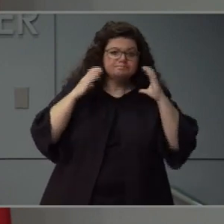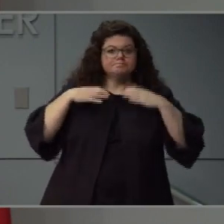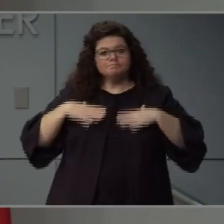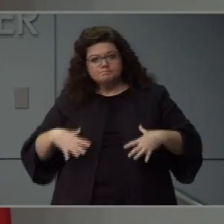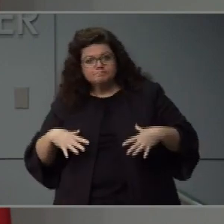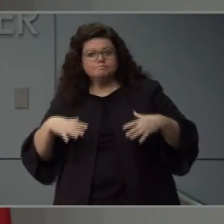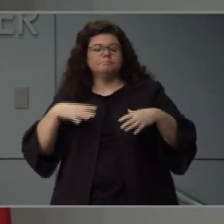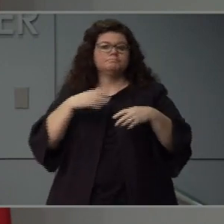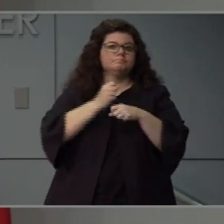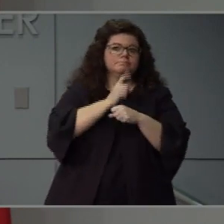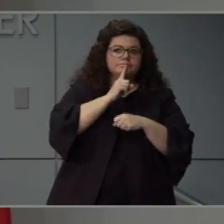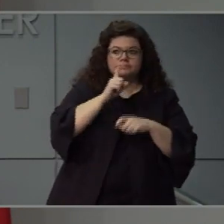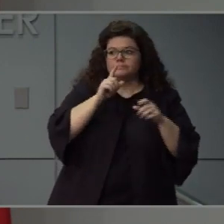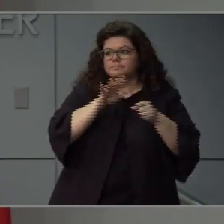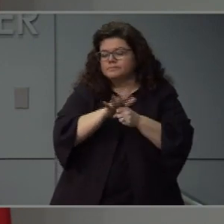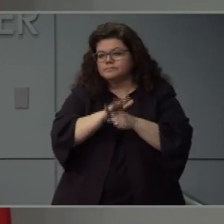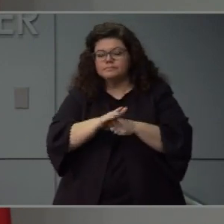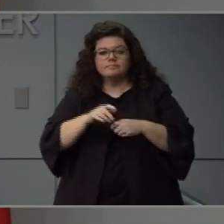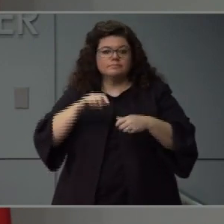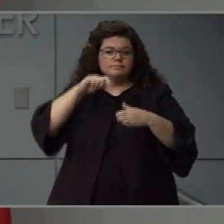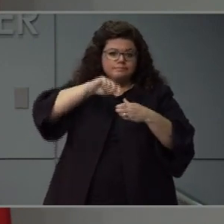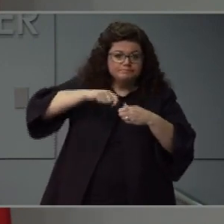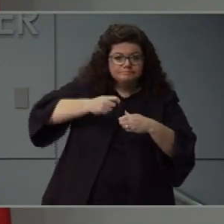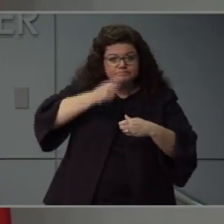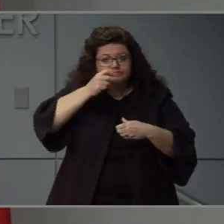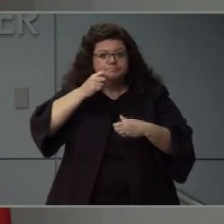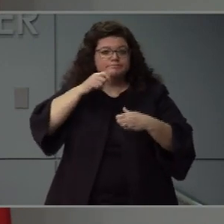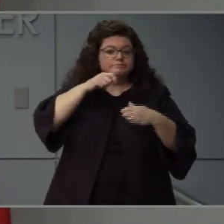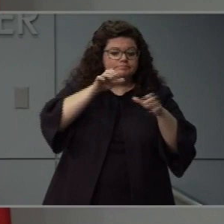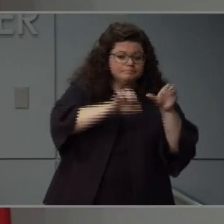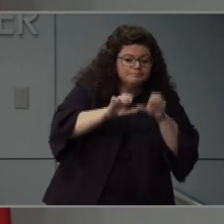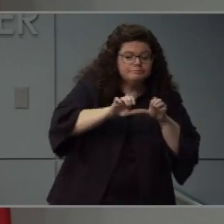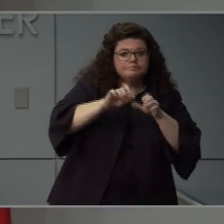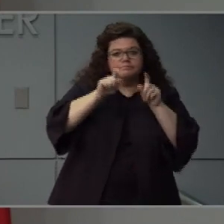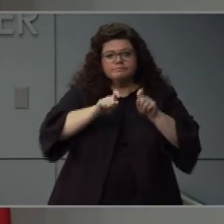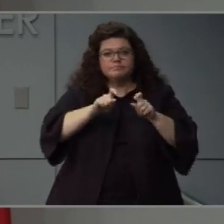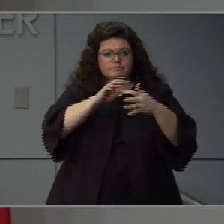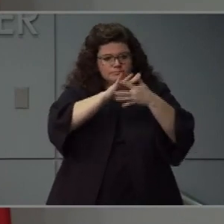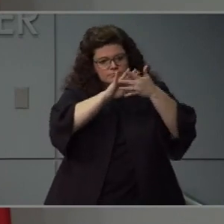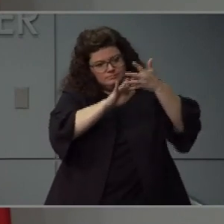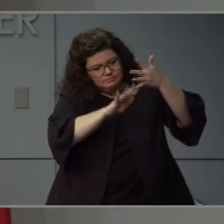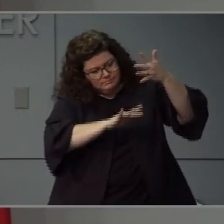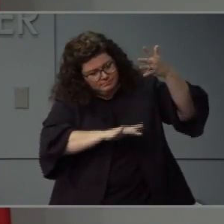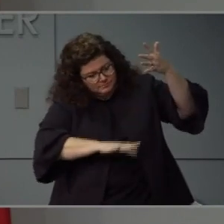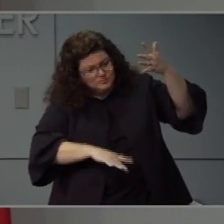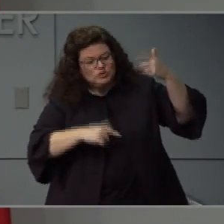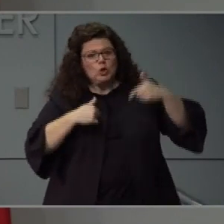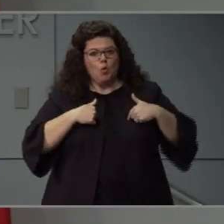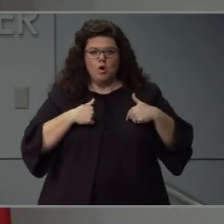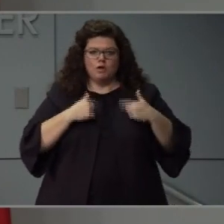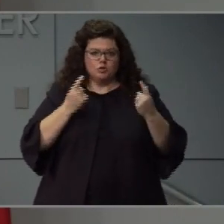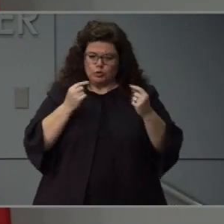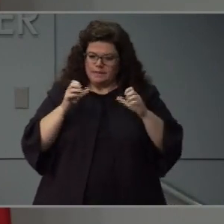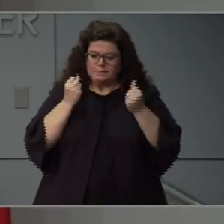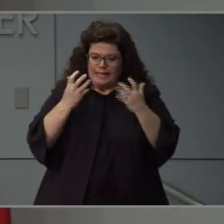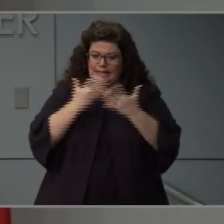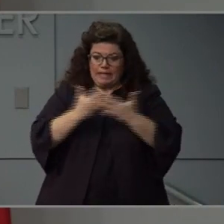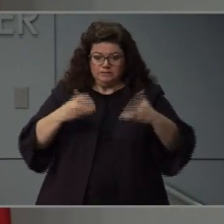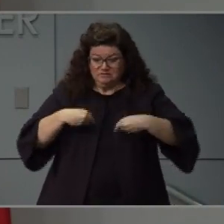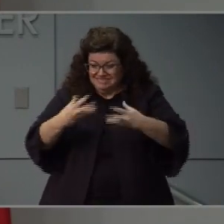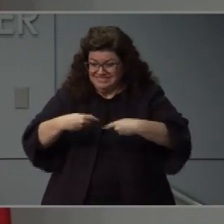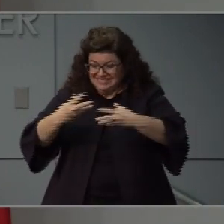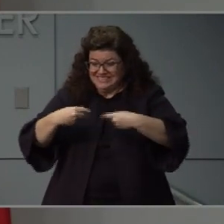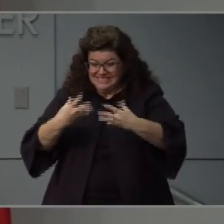do in order to build to that capacity. So we are flying the plane and building it as we go here, but